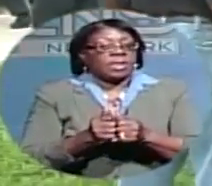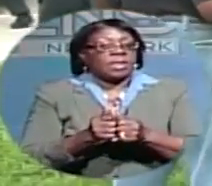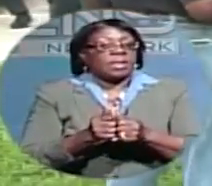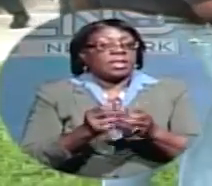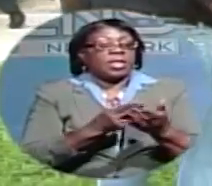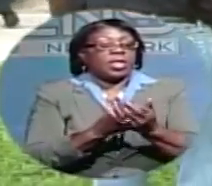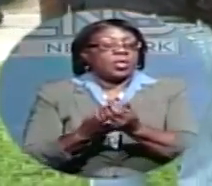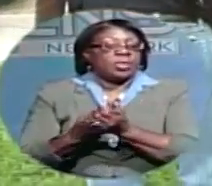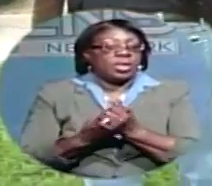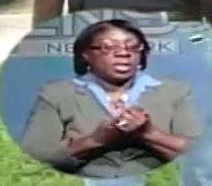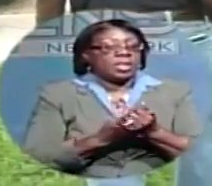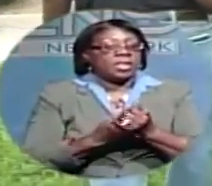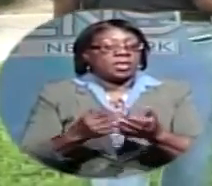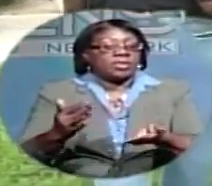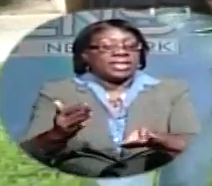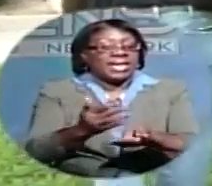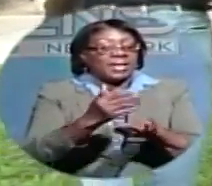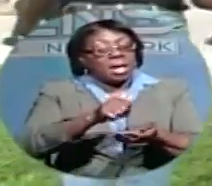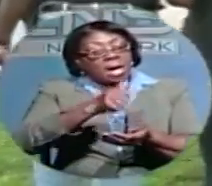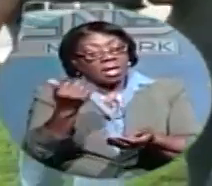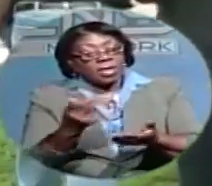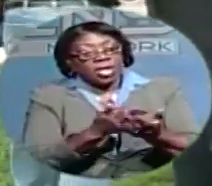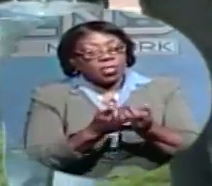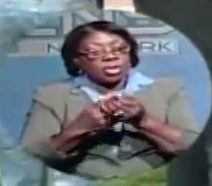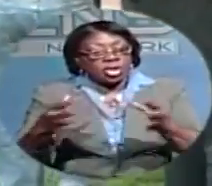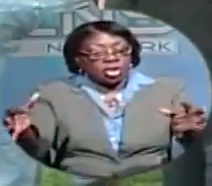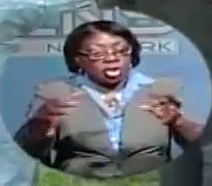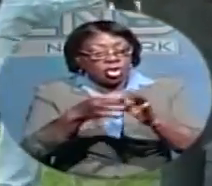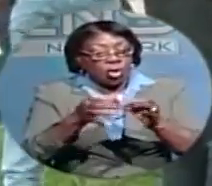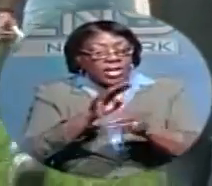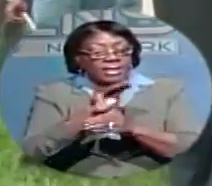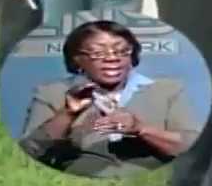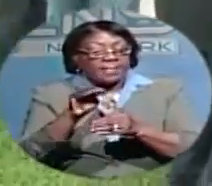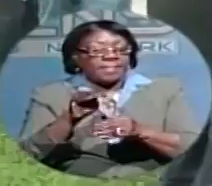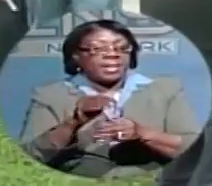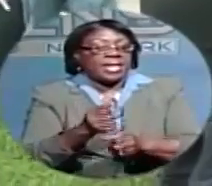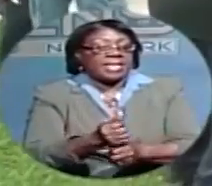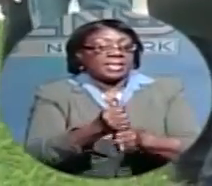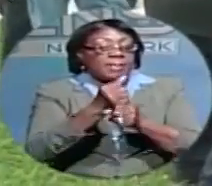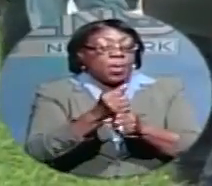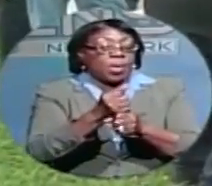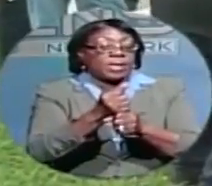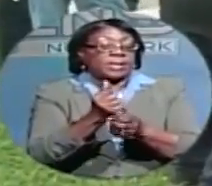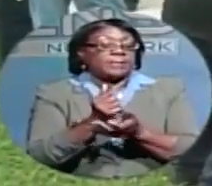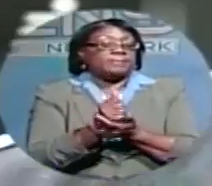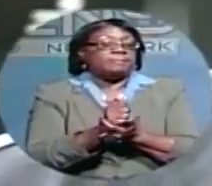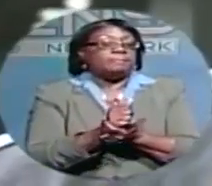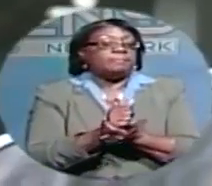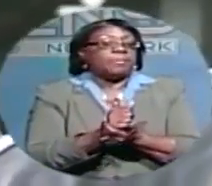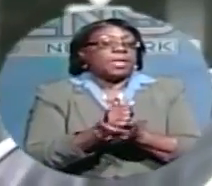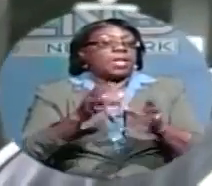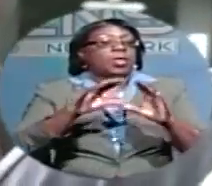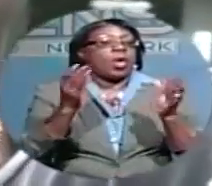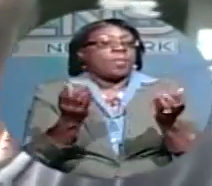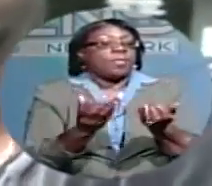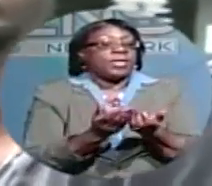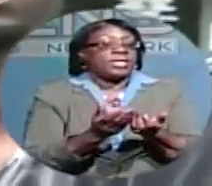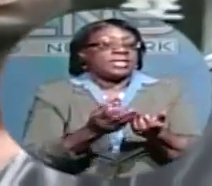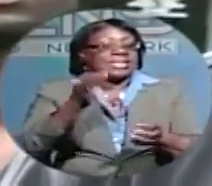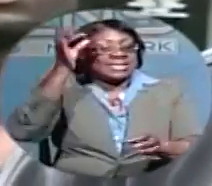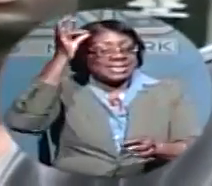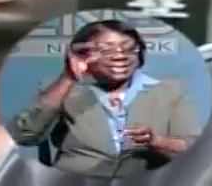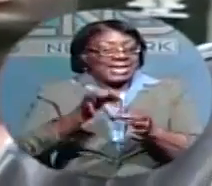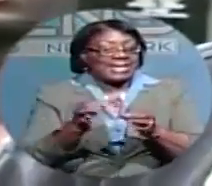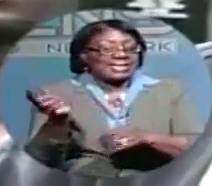line staff union, the Bahamas Electrical Workers Union, led by Stefano Green. The corporation decided